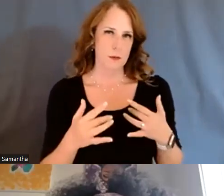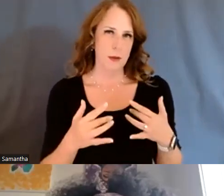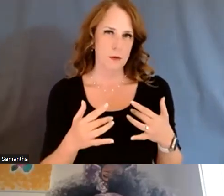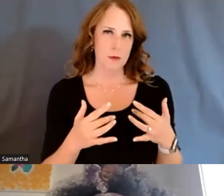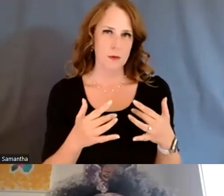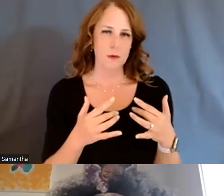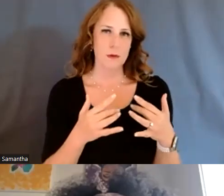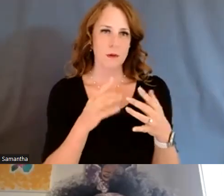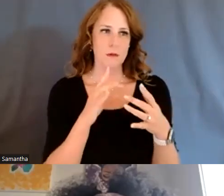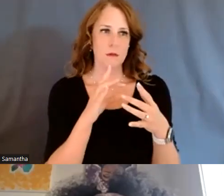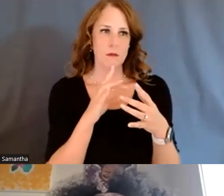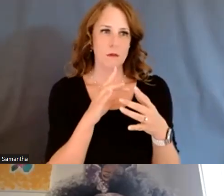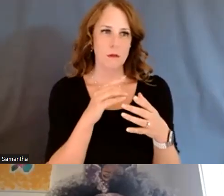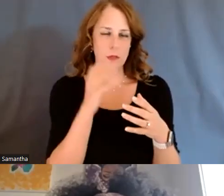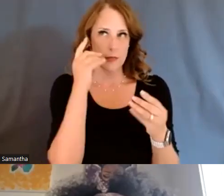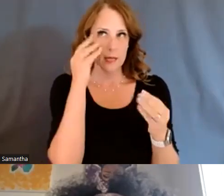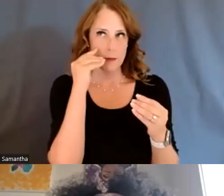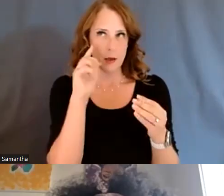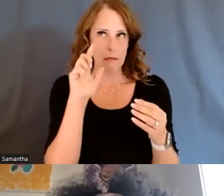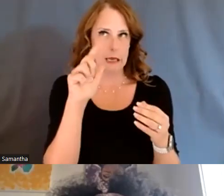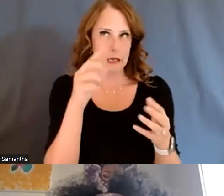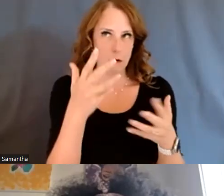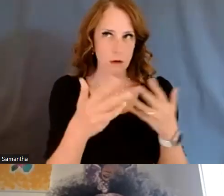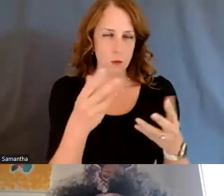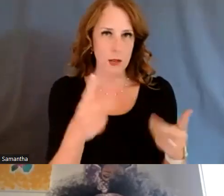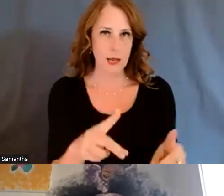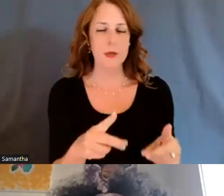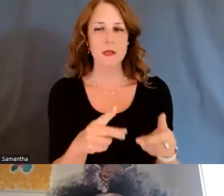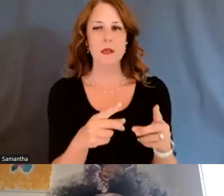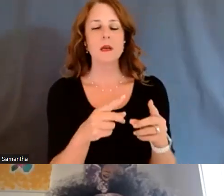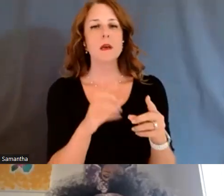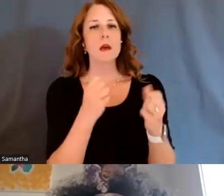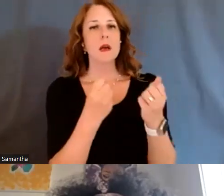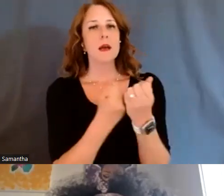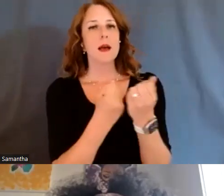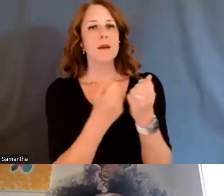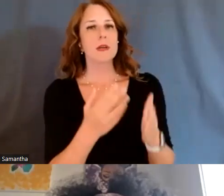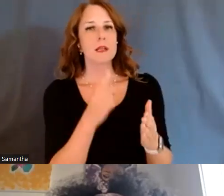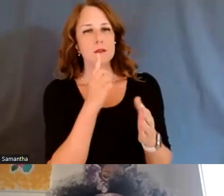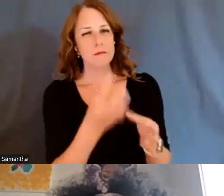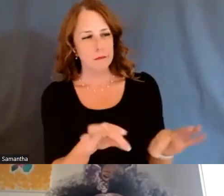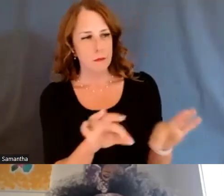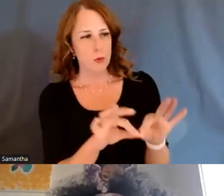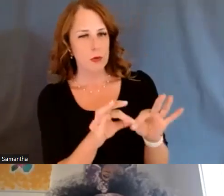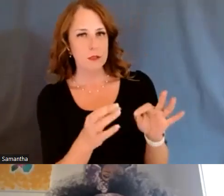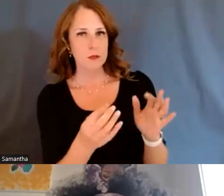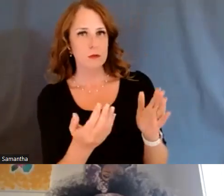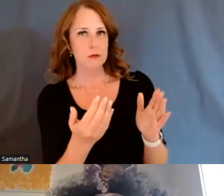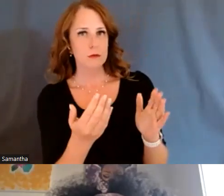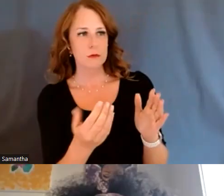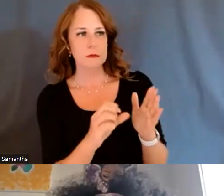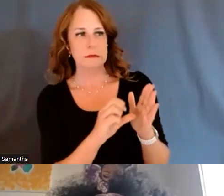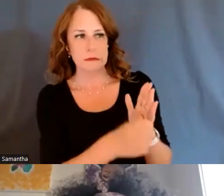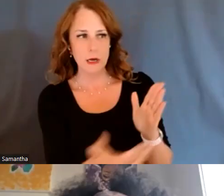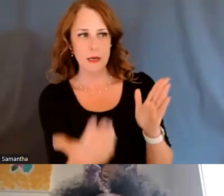worried about the downstream. So it's really important for them to, our advocates, to kind of reiterate some of those things because they're not taking that in when I'm talking